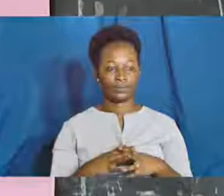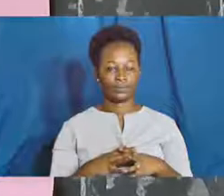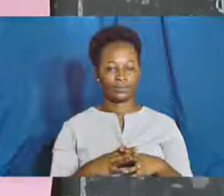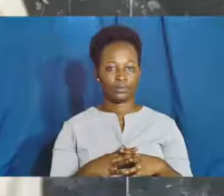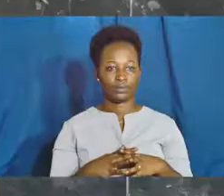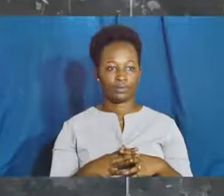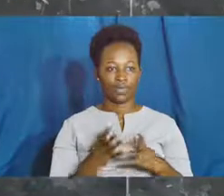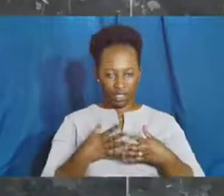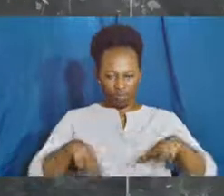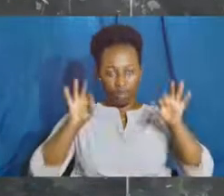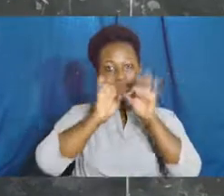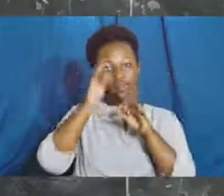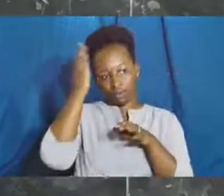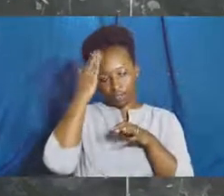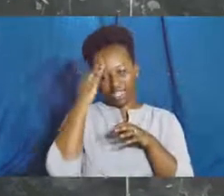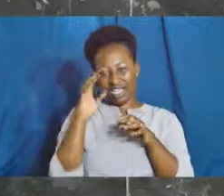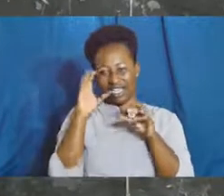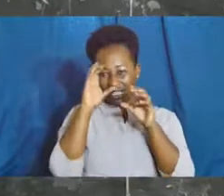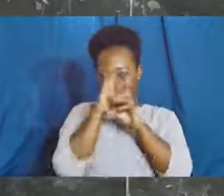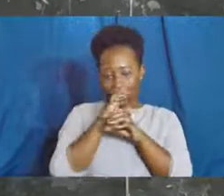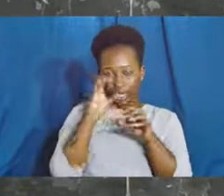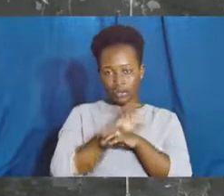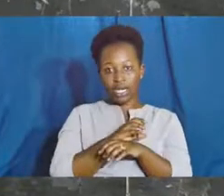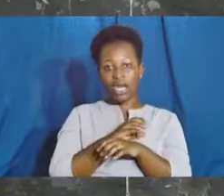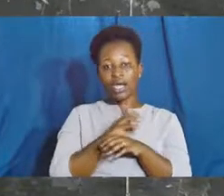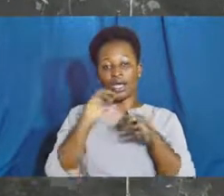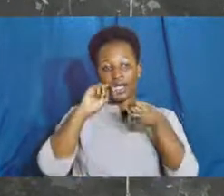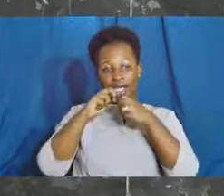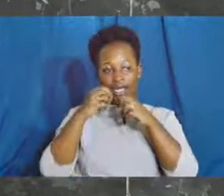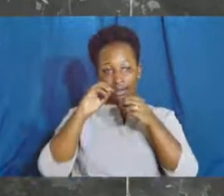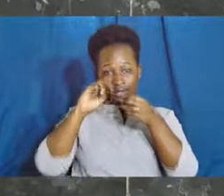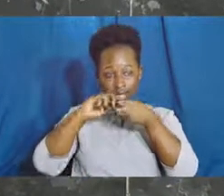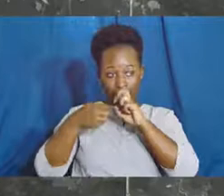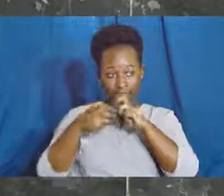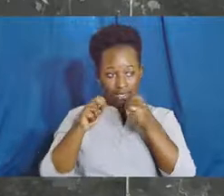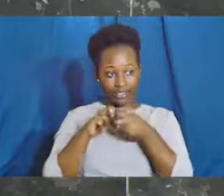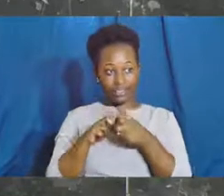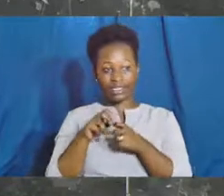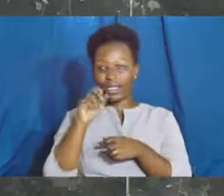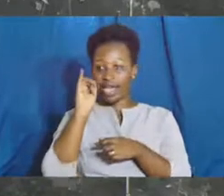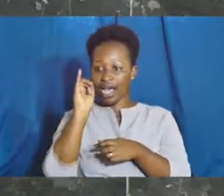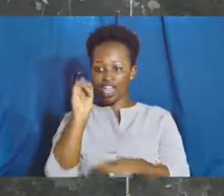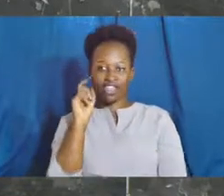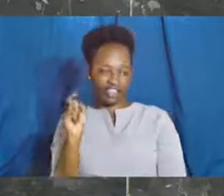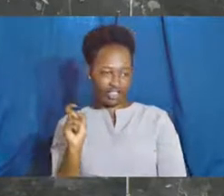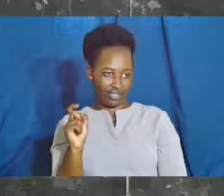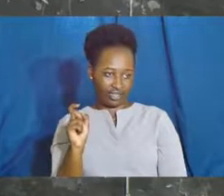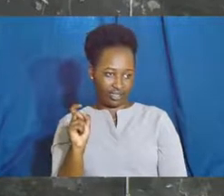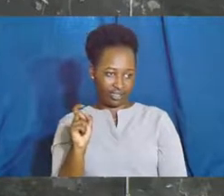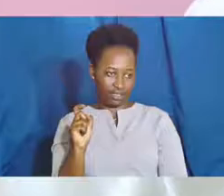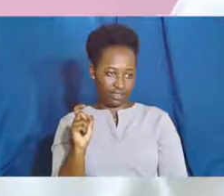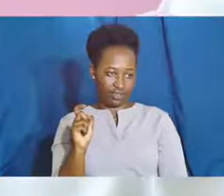simple to be answered. Find the current IX. IX is here, and its direction. There is a